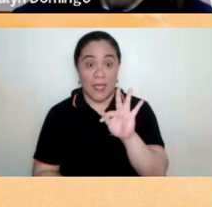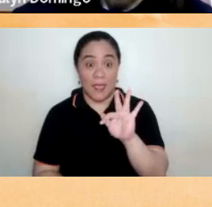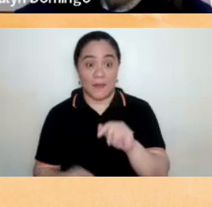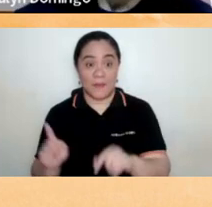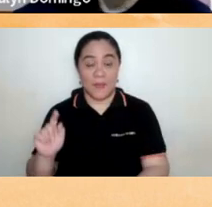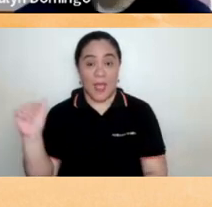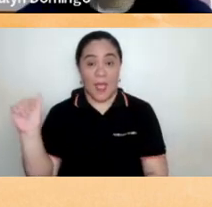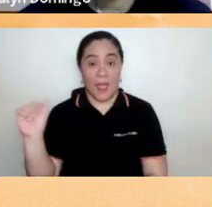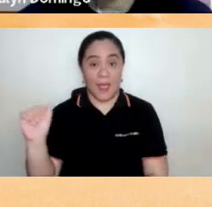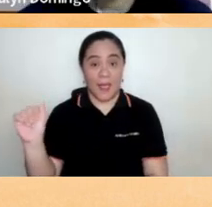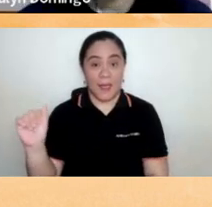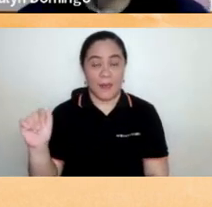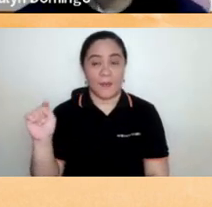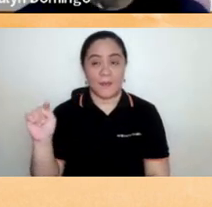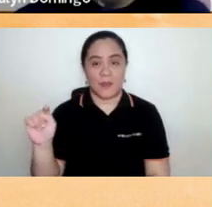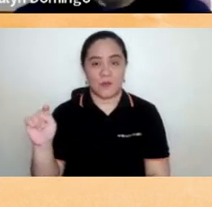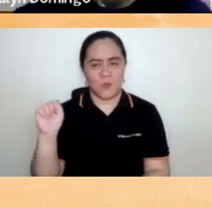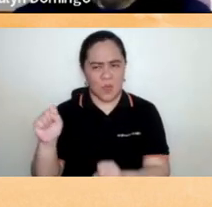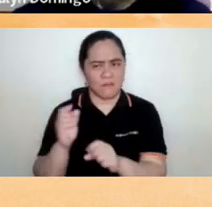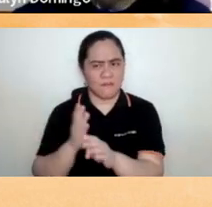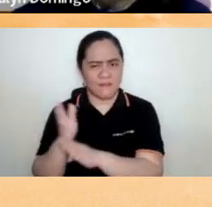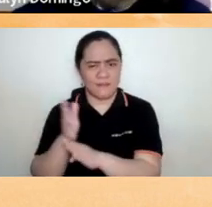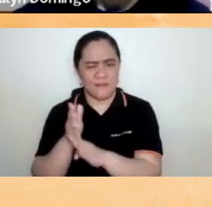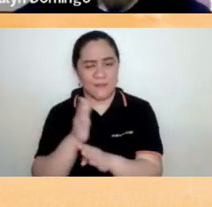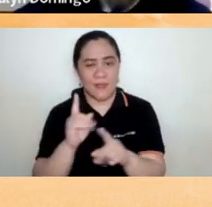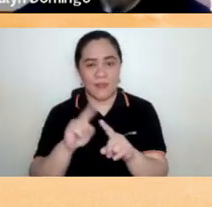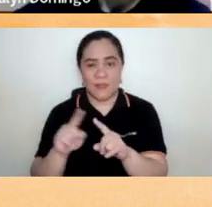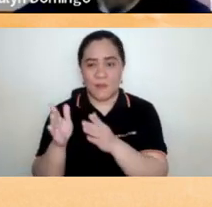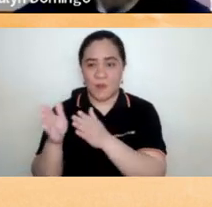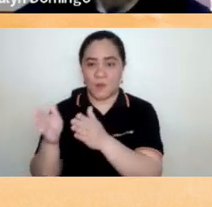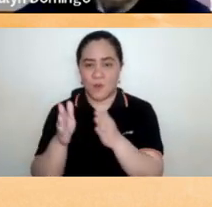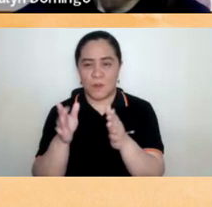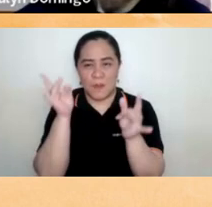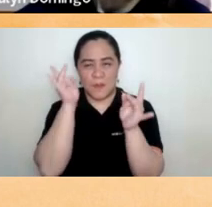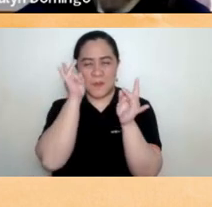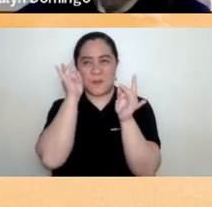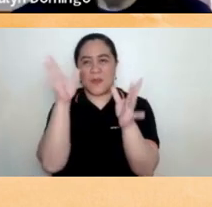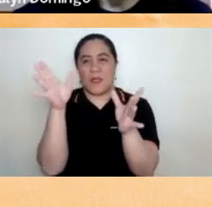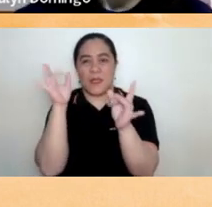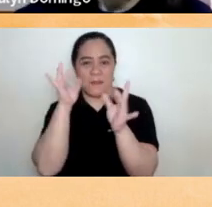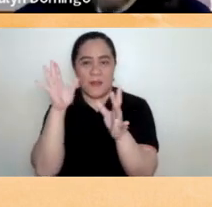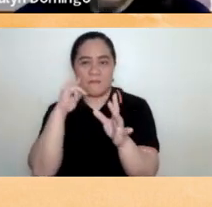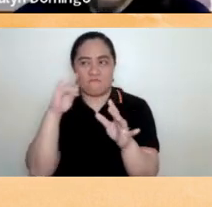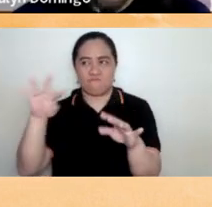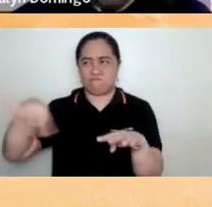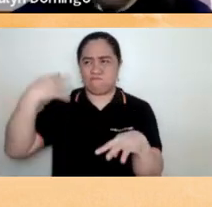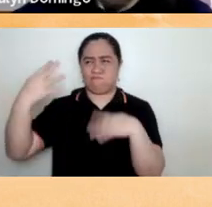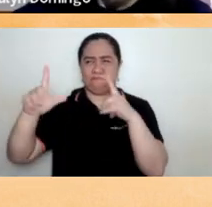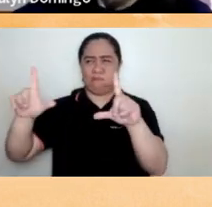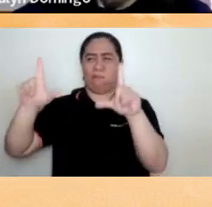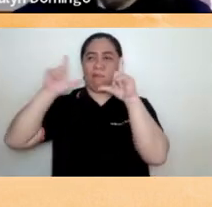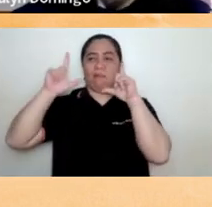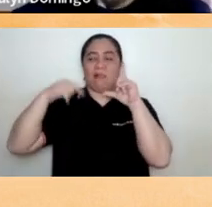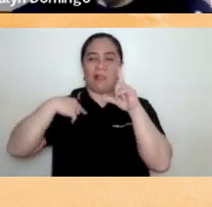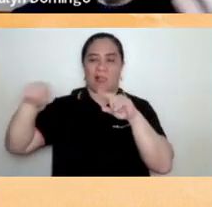danger, in whatever form, it can be the danger of getting humiliated in front of people, it